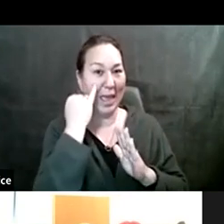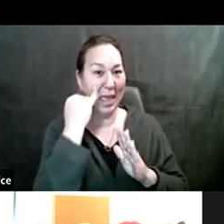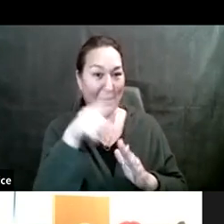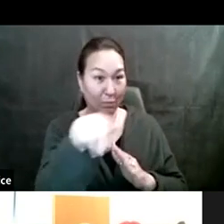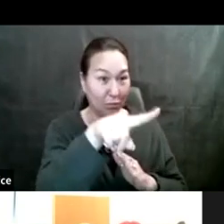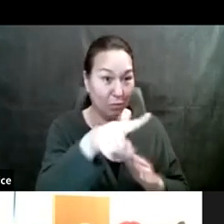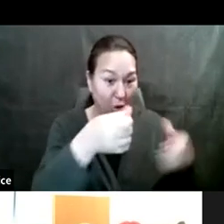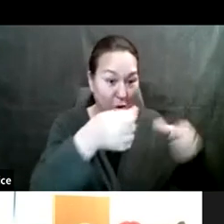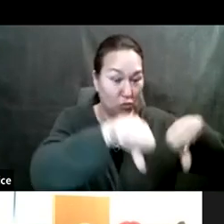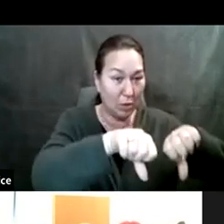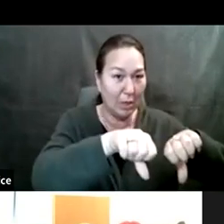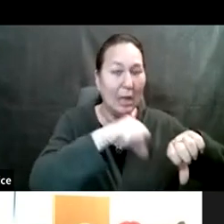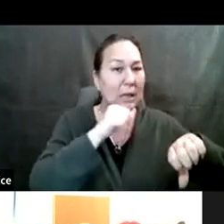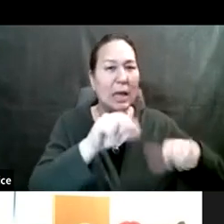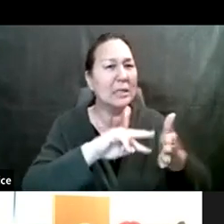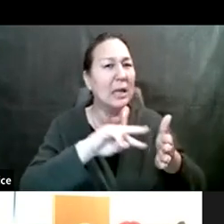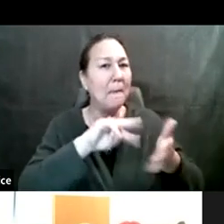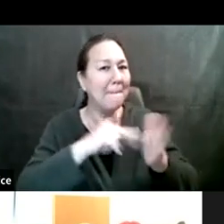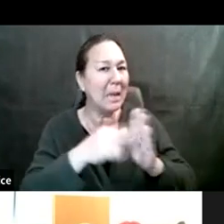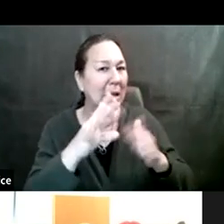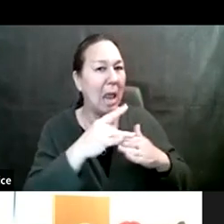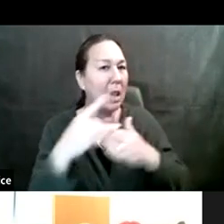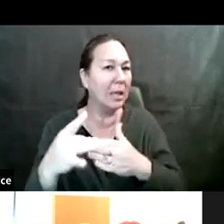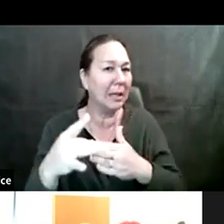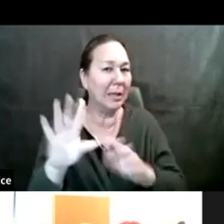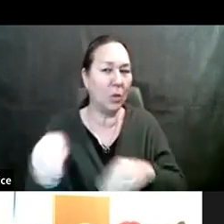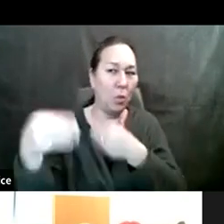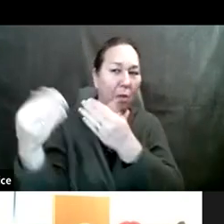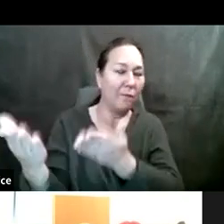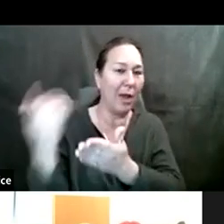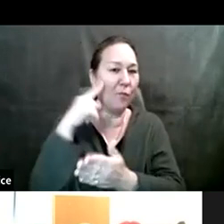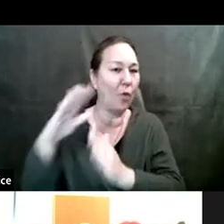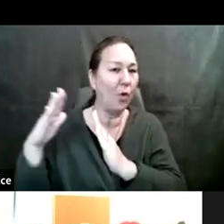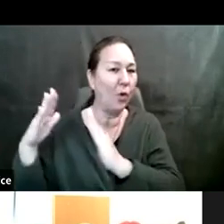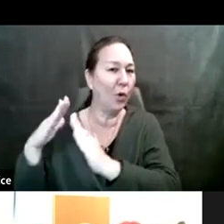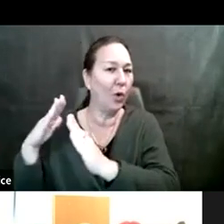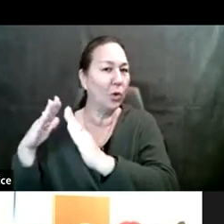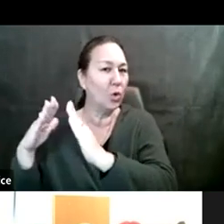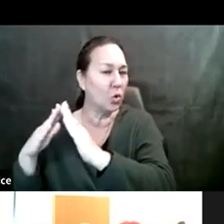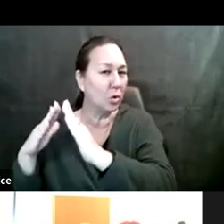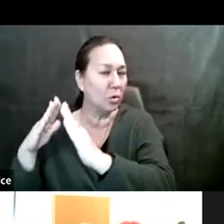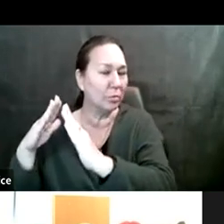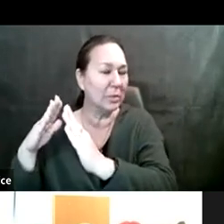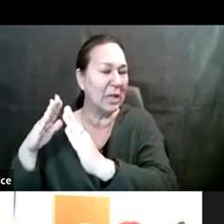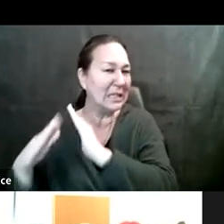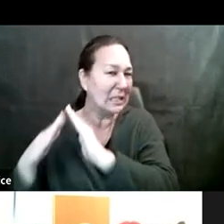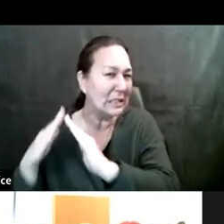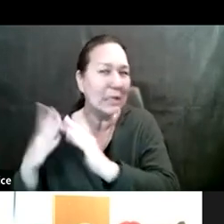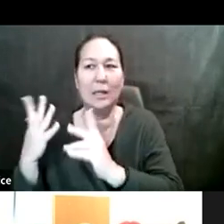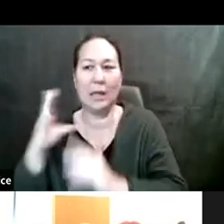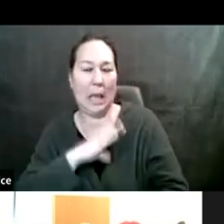it certainly would not lead to the budget being presented to the city council as if it was not taken action on